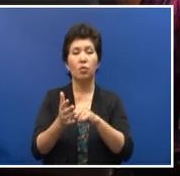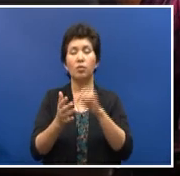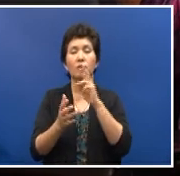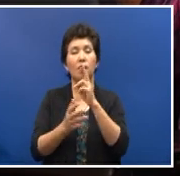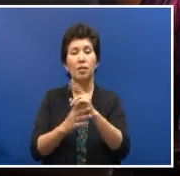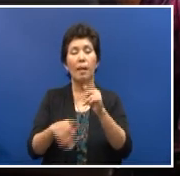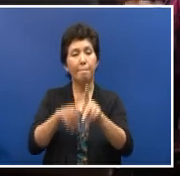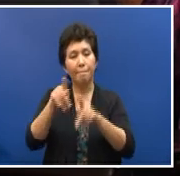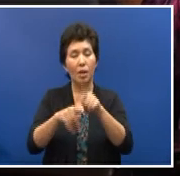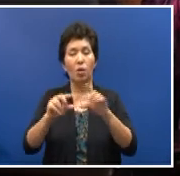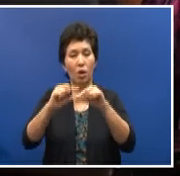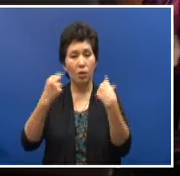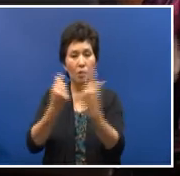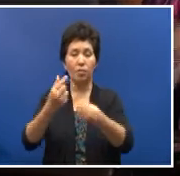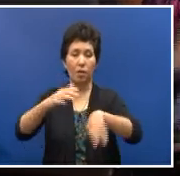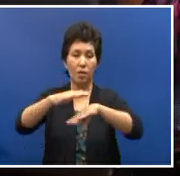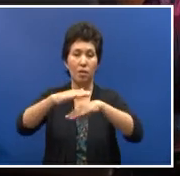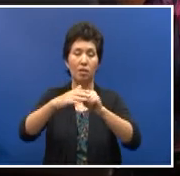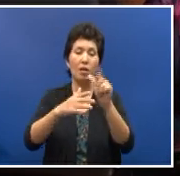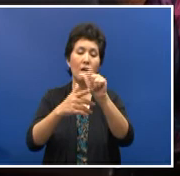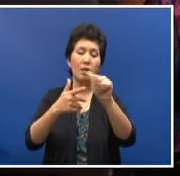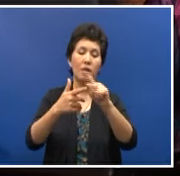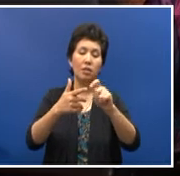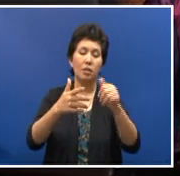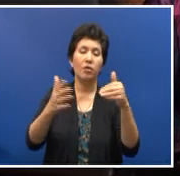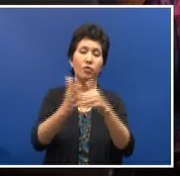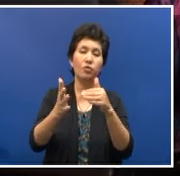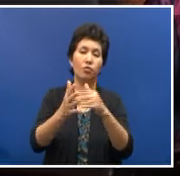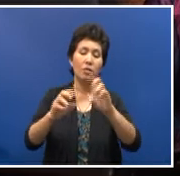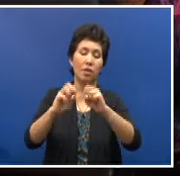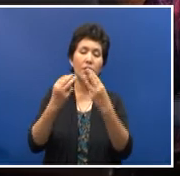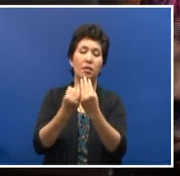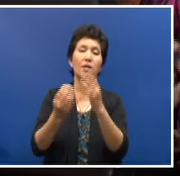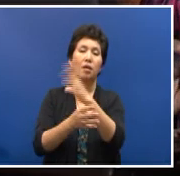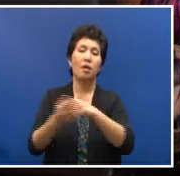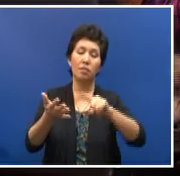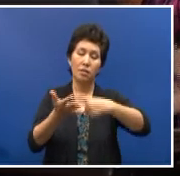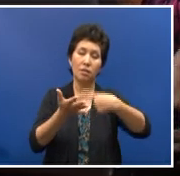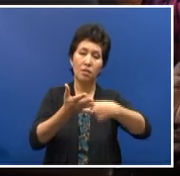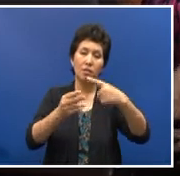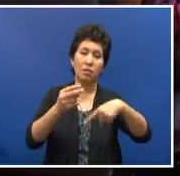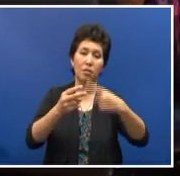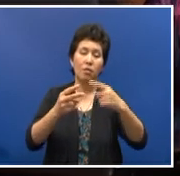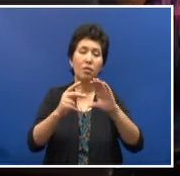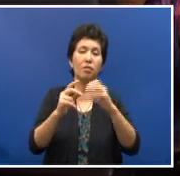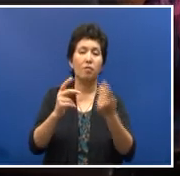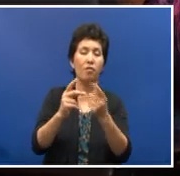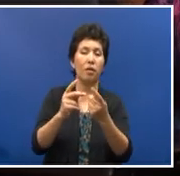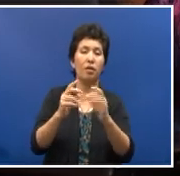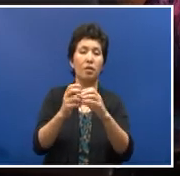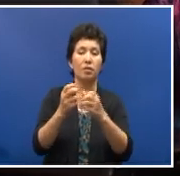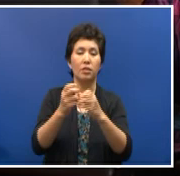the people who are groups under egalitarian societies. Okay, and we discussed just now about rank and also